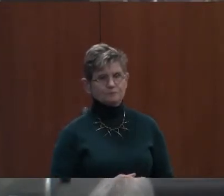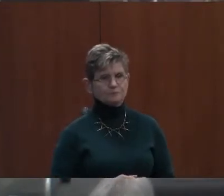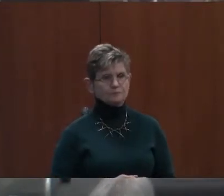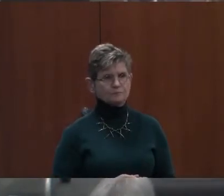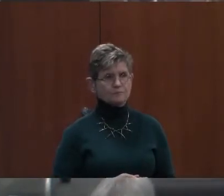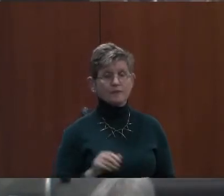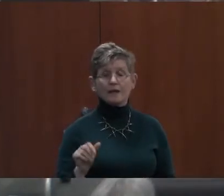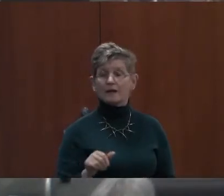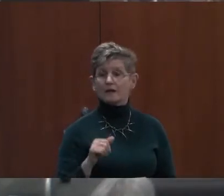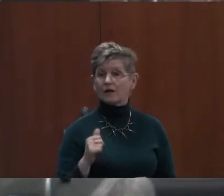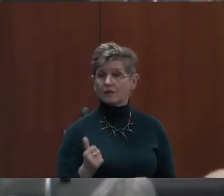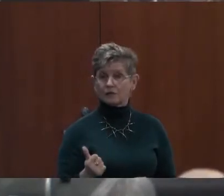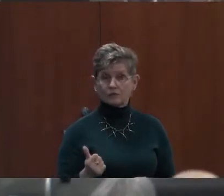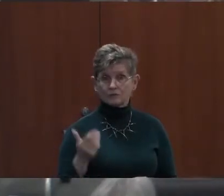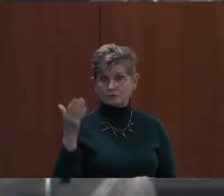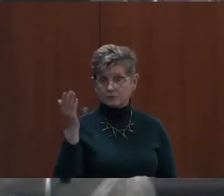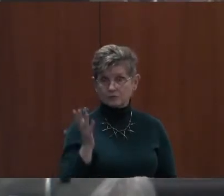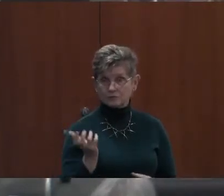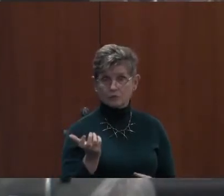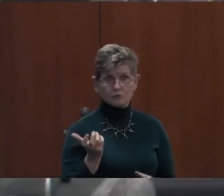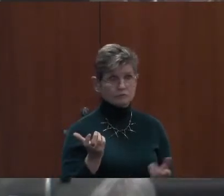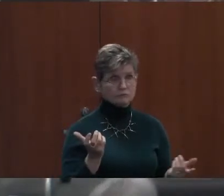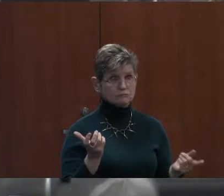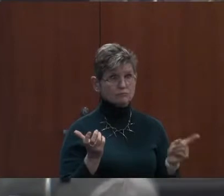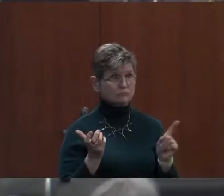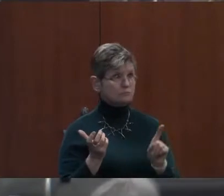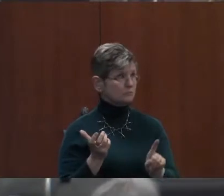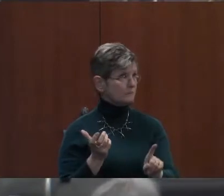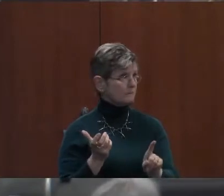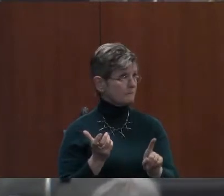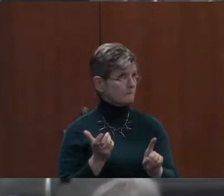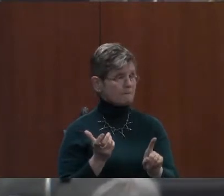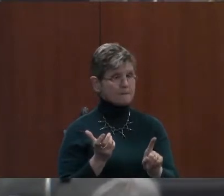Are there any other speakers that wish to come forward?